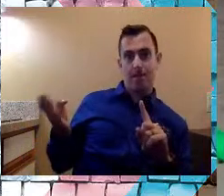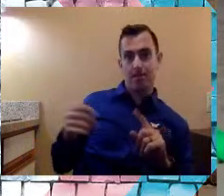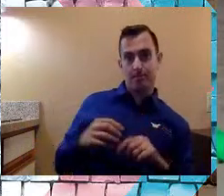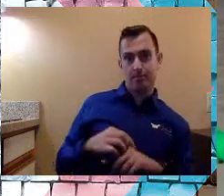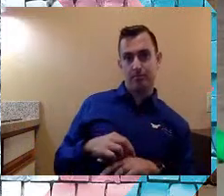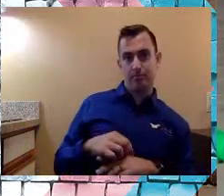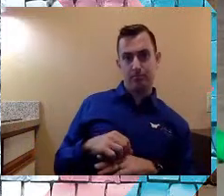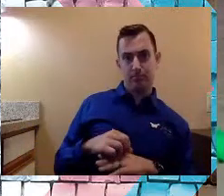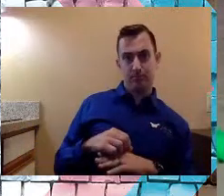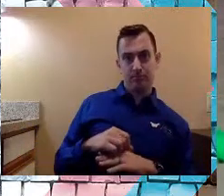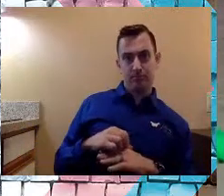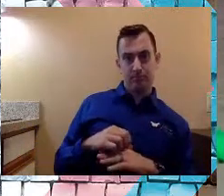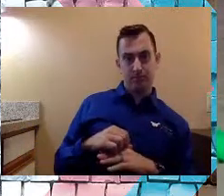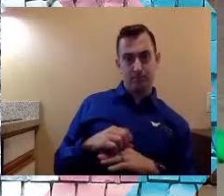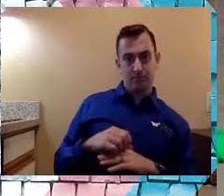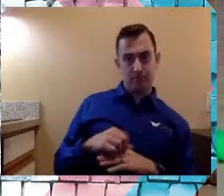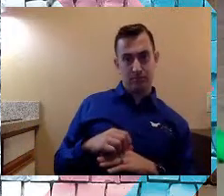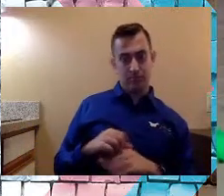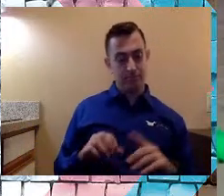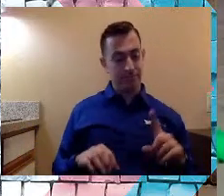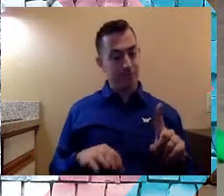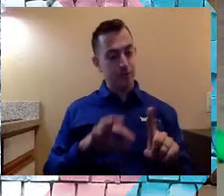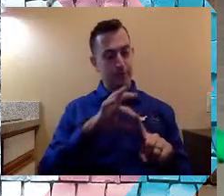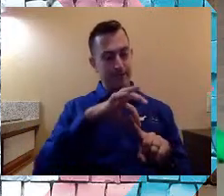You can twist the stick